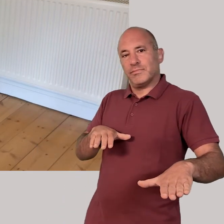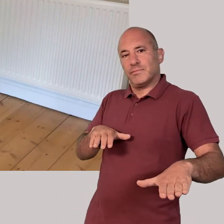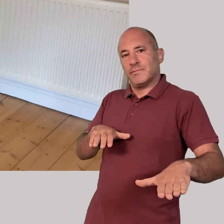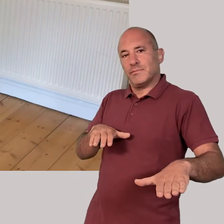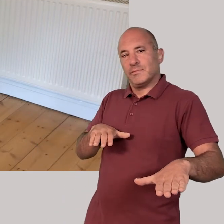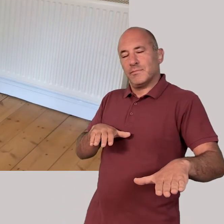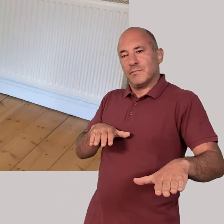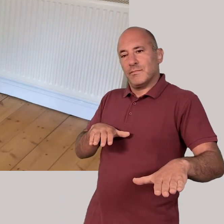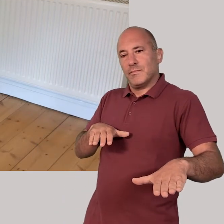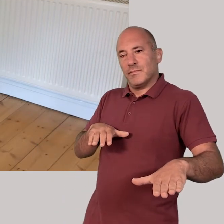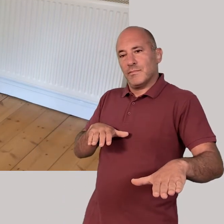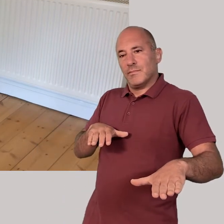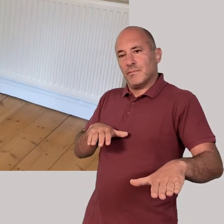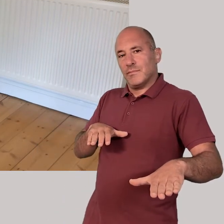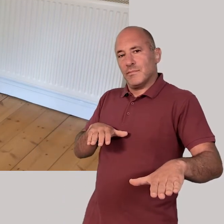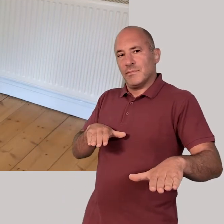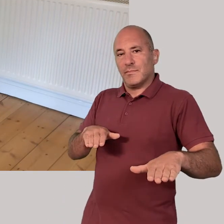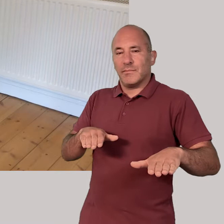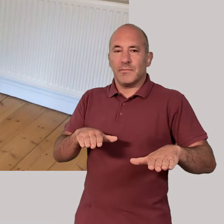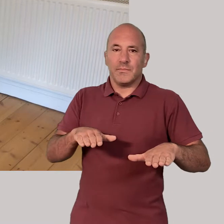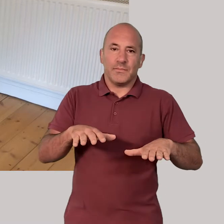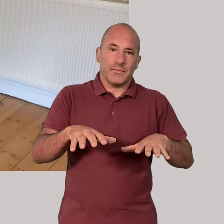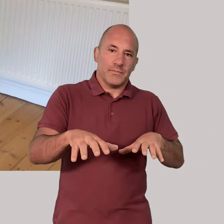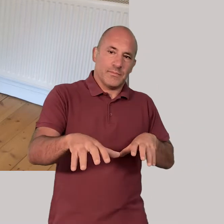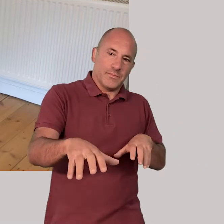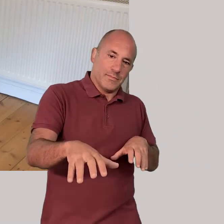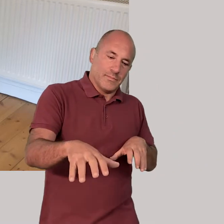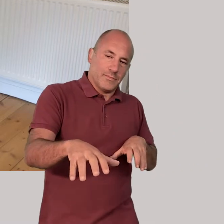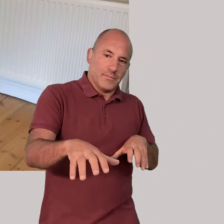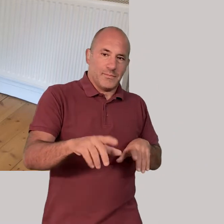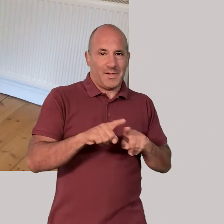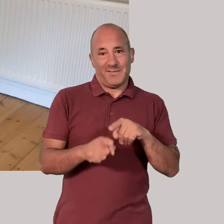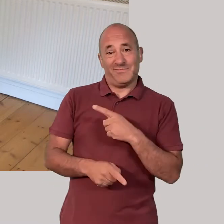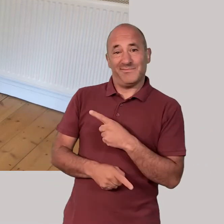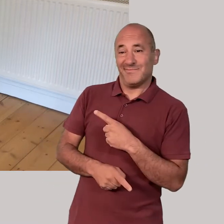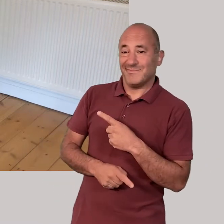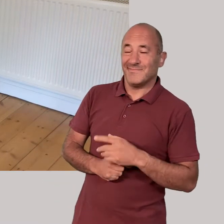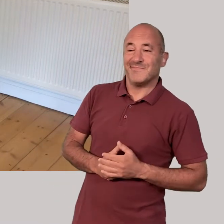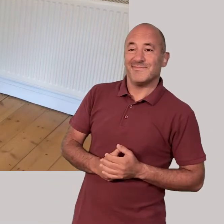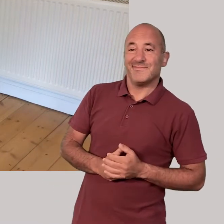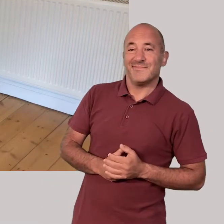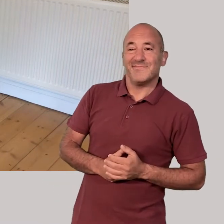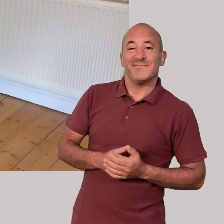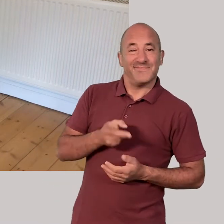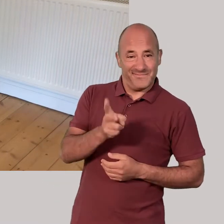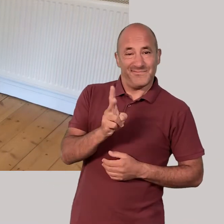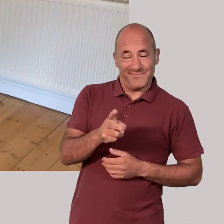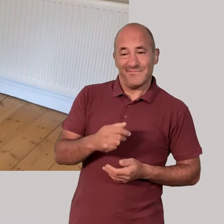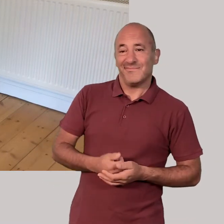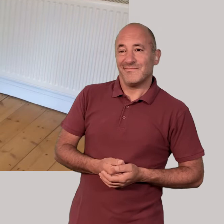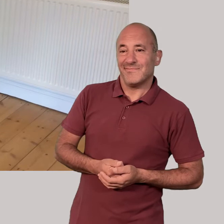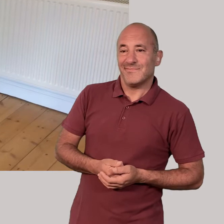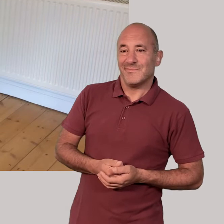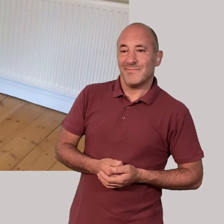over, so we're alternating. One sliding forwards, one sliding back. One forwards and one